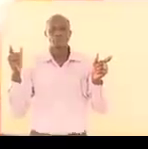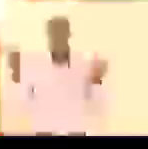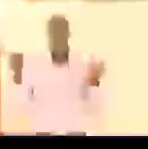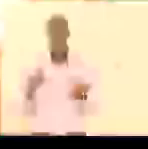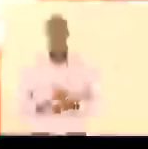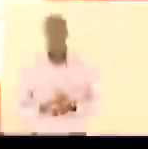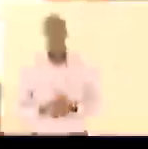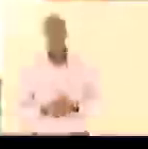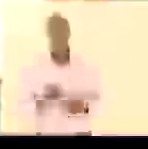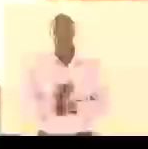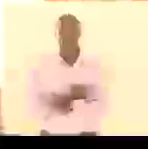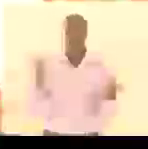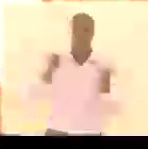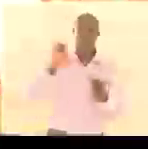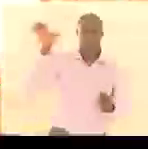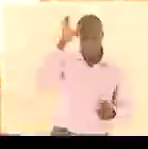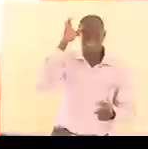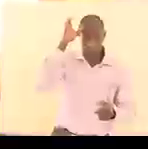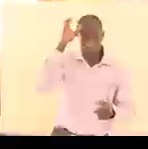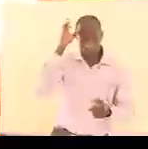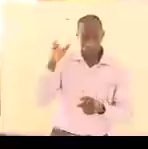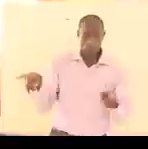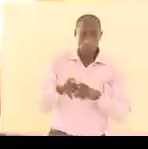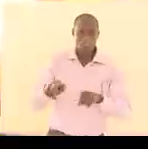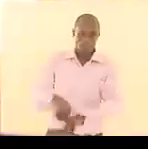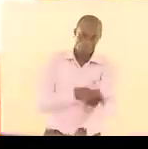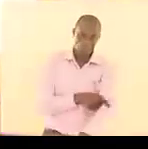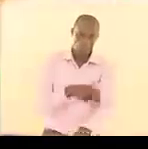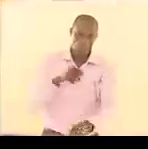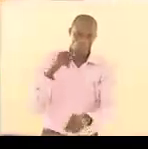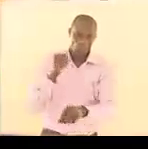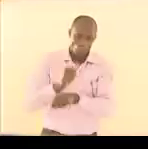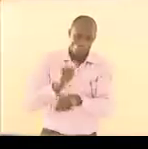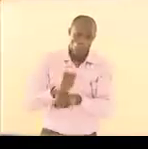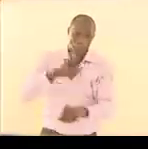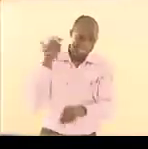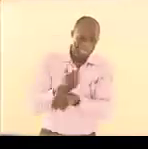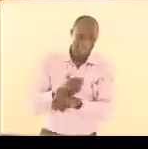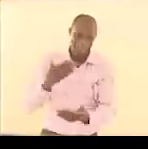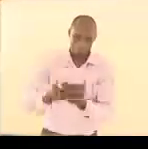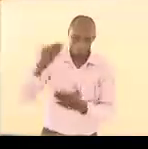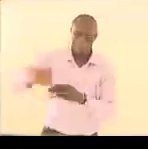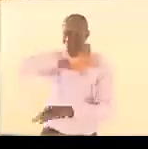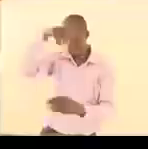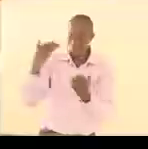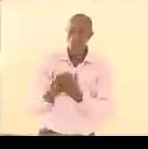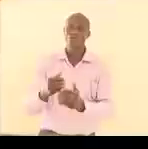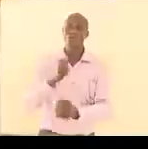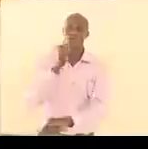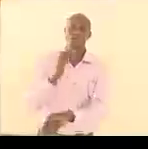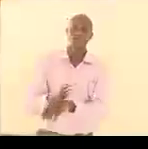that. Liberal capitalism that says as long as you work hard, you can buy the whole of Abuja and